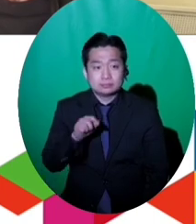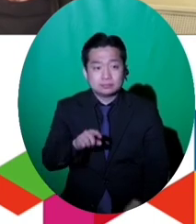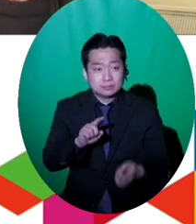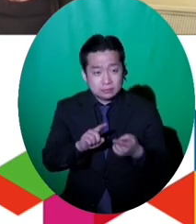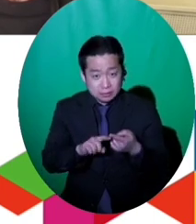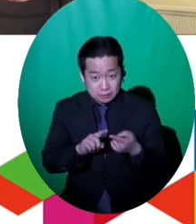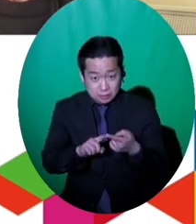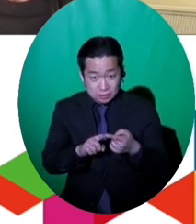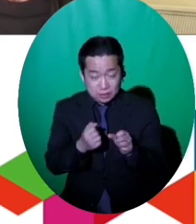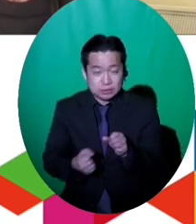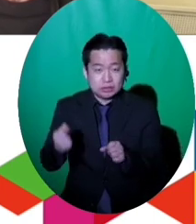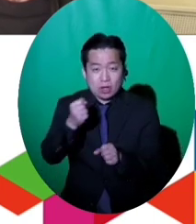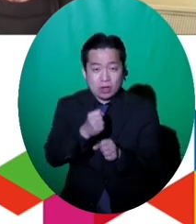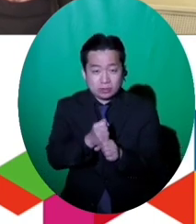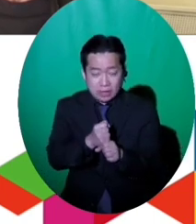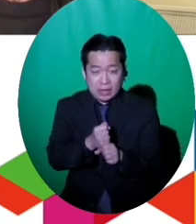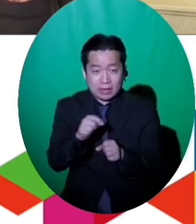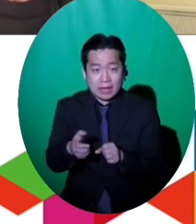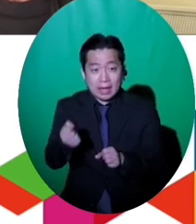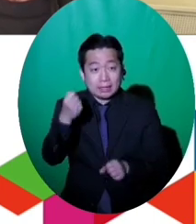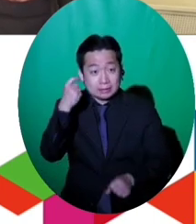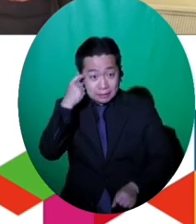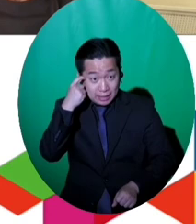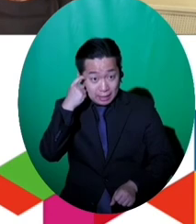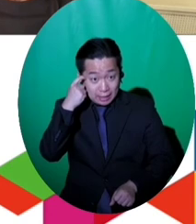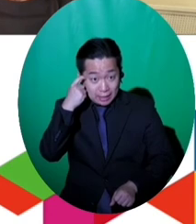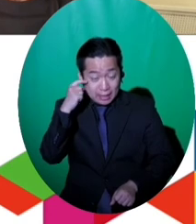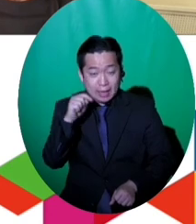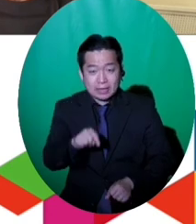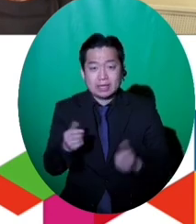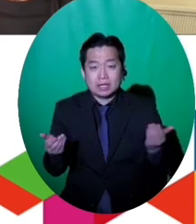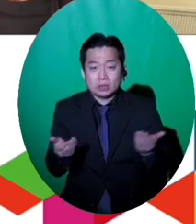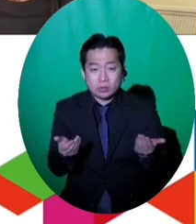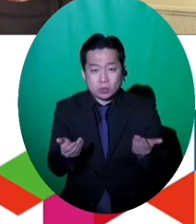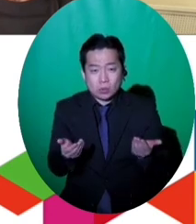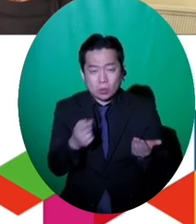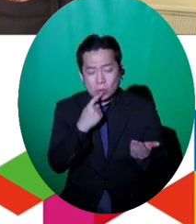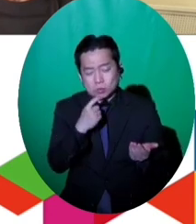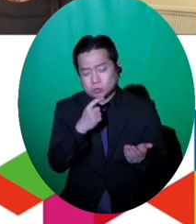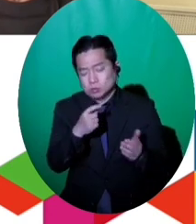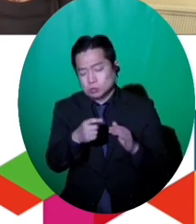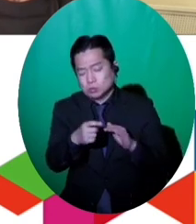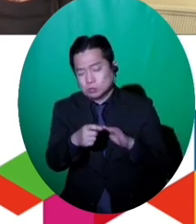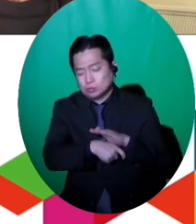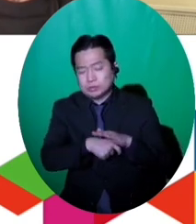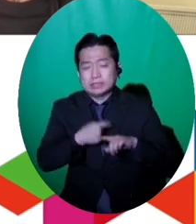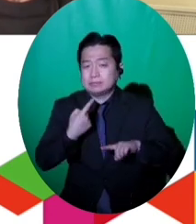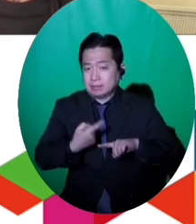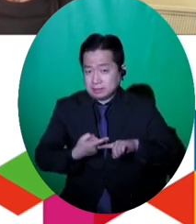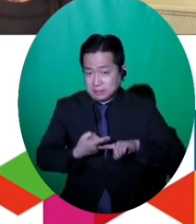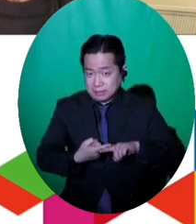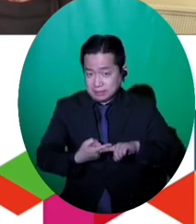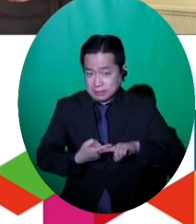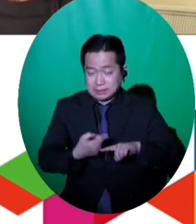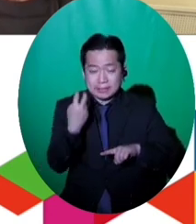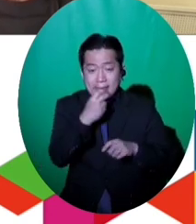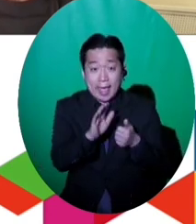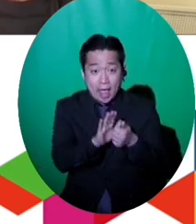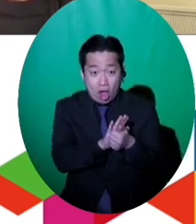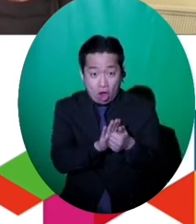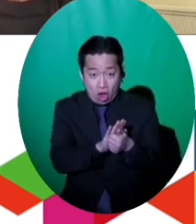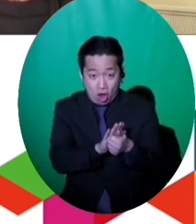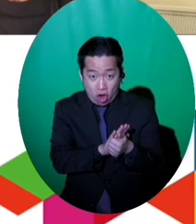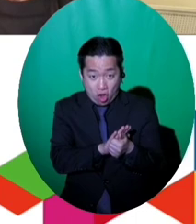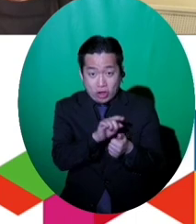So I think care could be double, you know, edged sword. Mm-hmm. And I think as the discourse becomes more